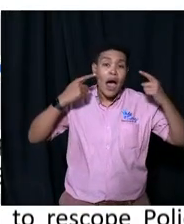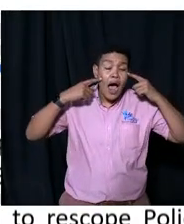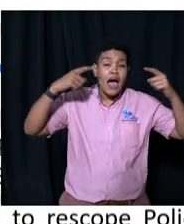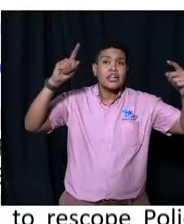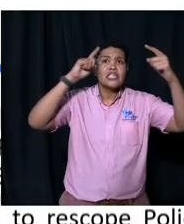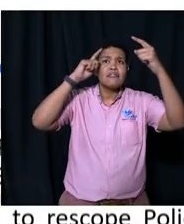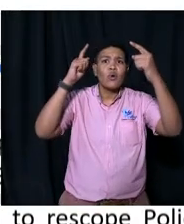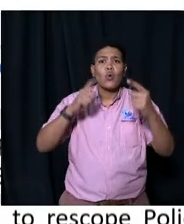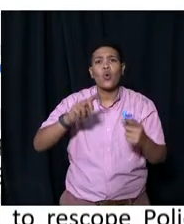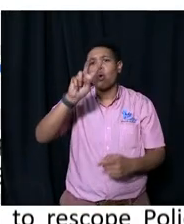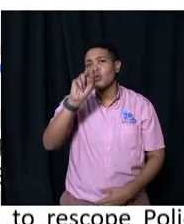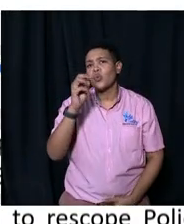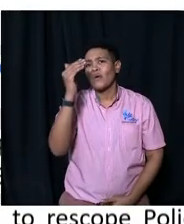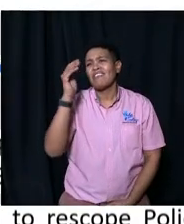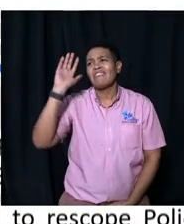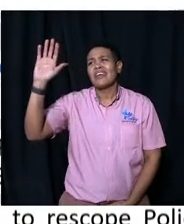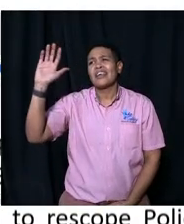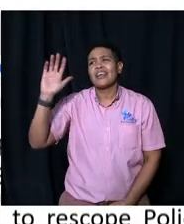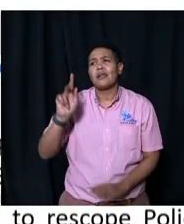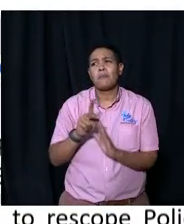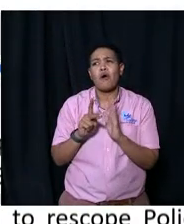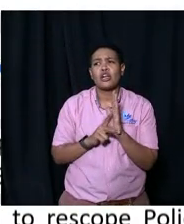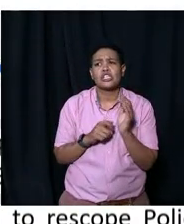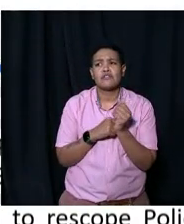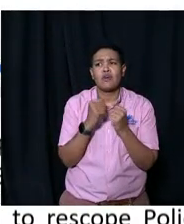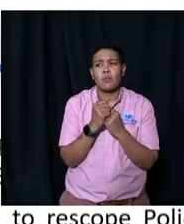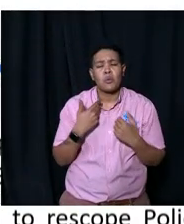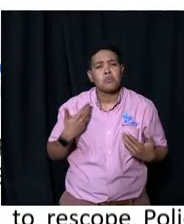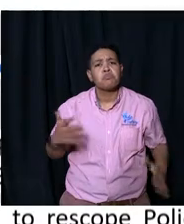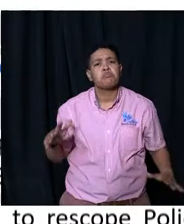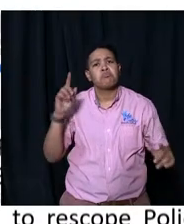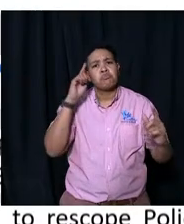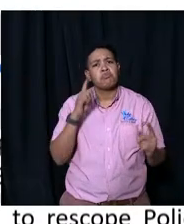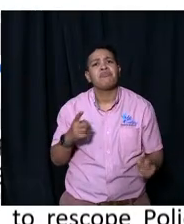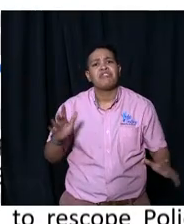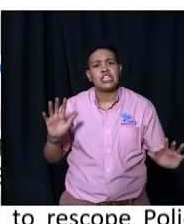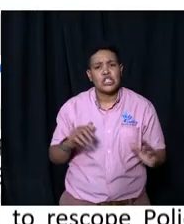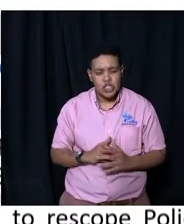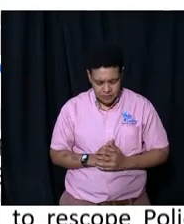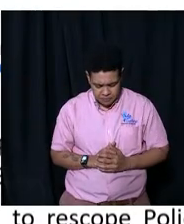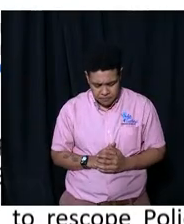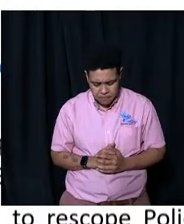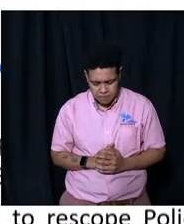the goal of the 2015 policy framework.